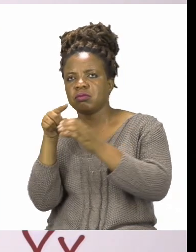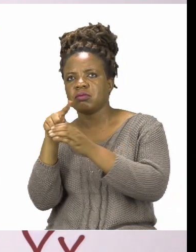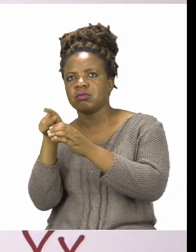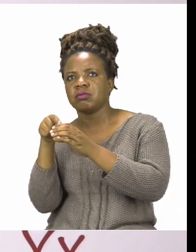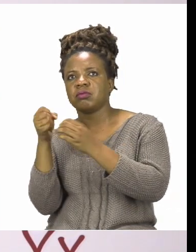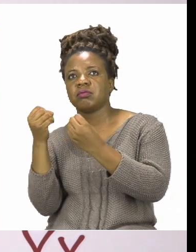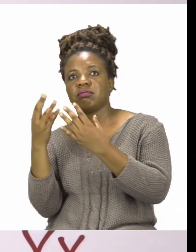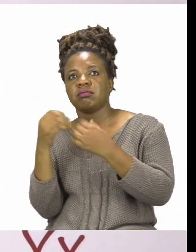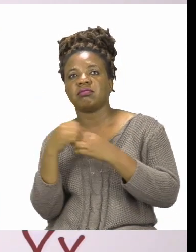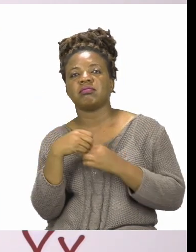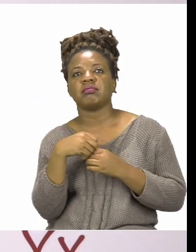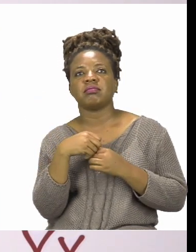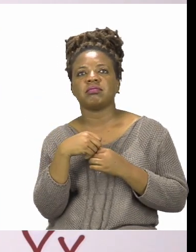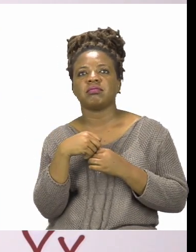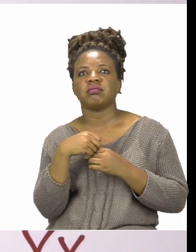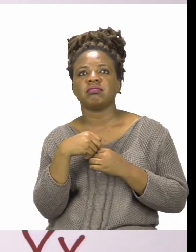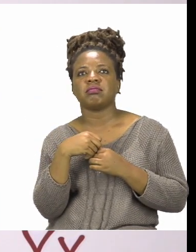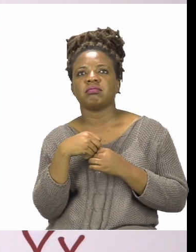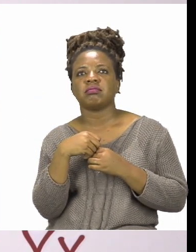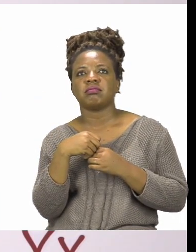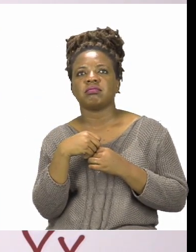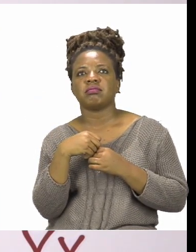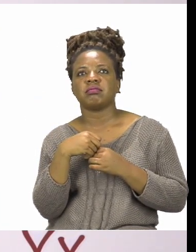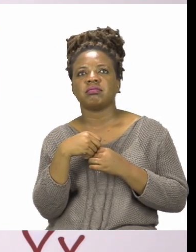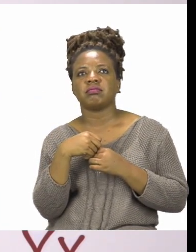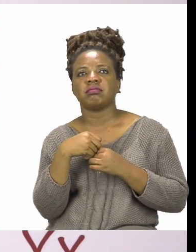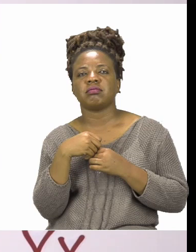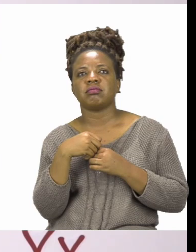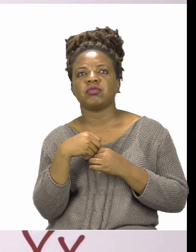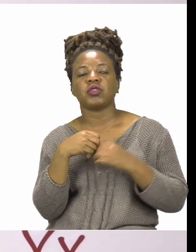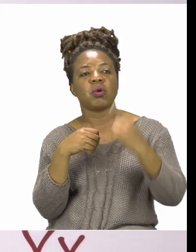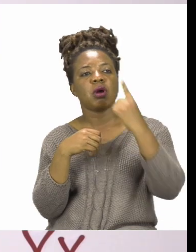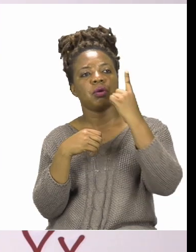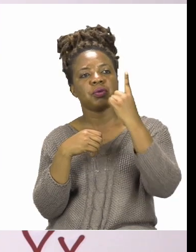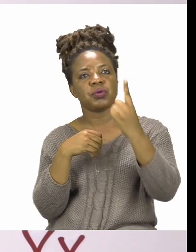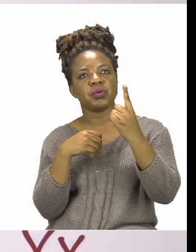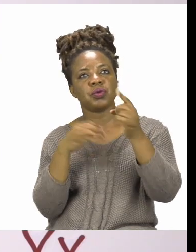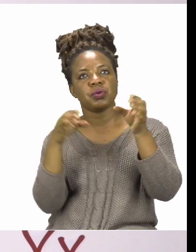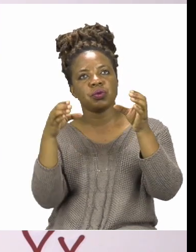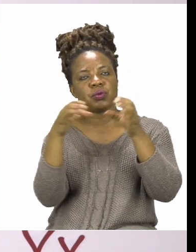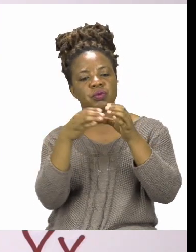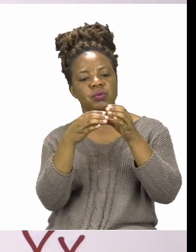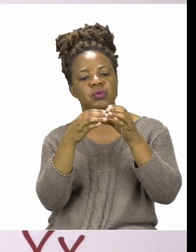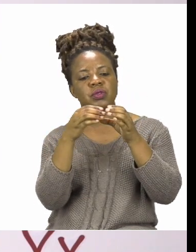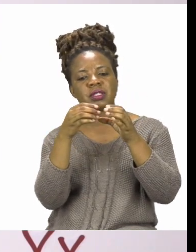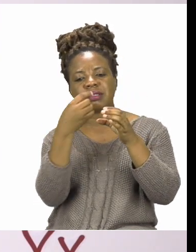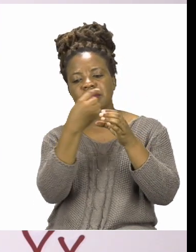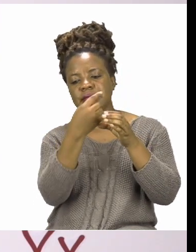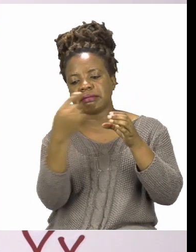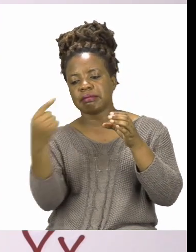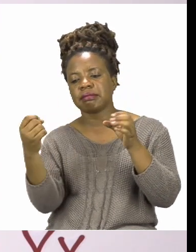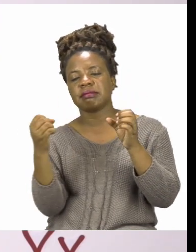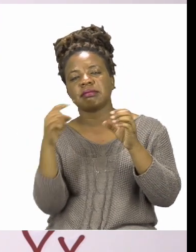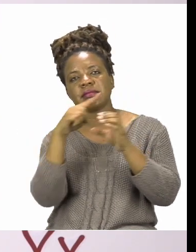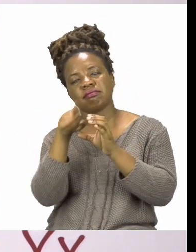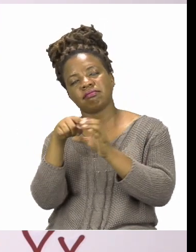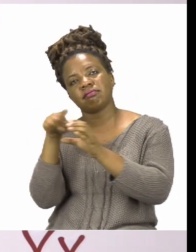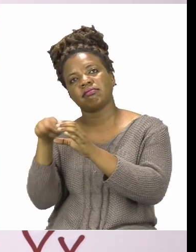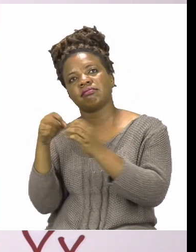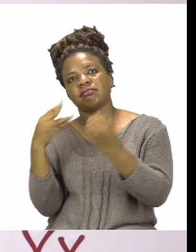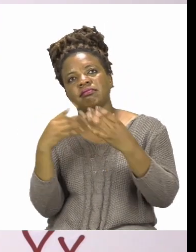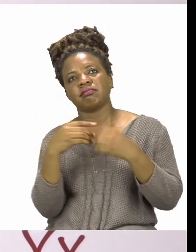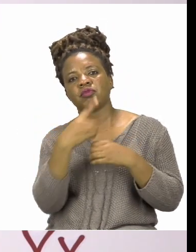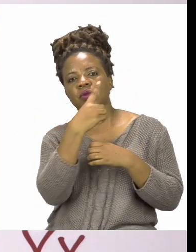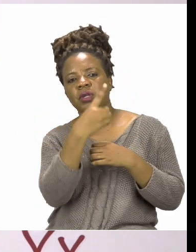sets. So to get this answer, we need to find out what is in each set. Let's count. 1,